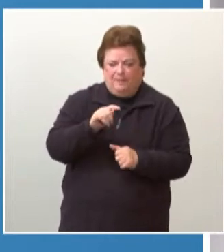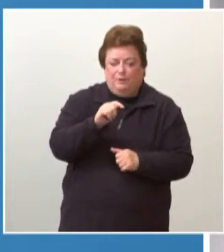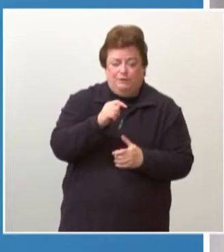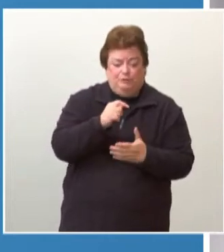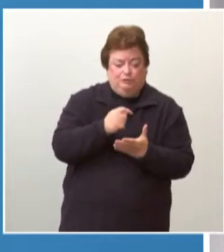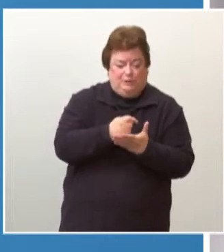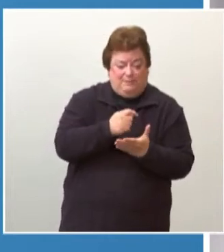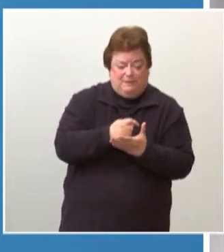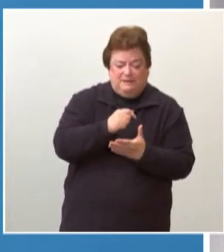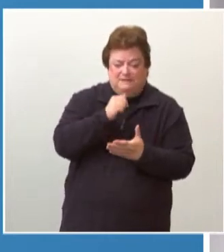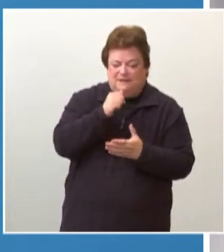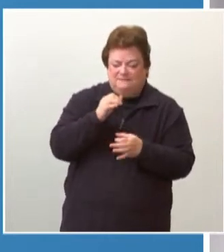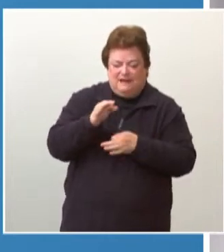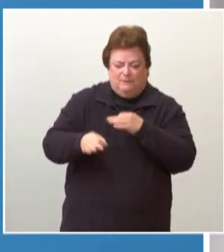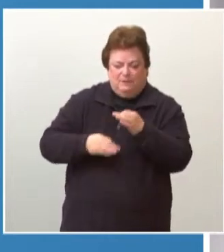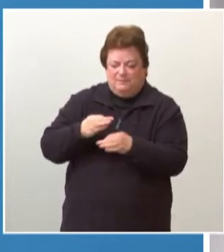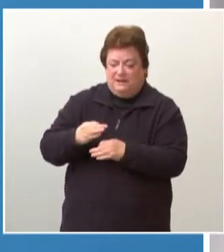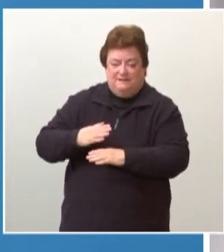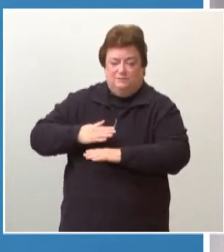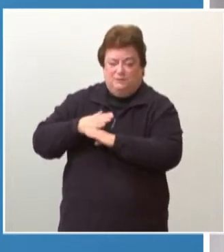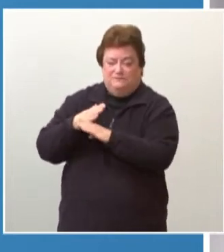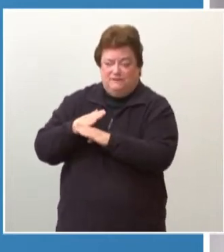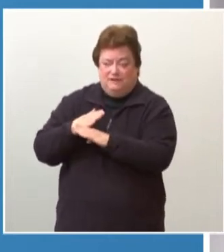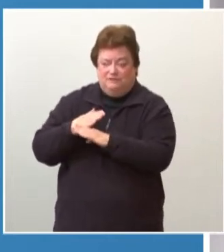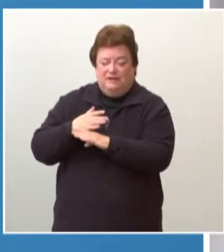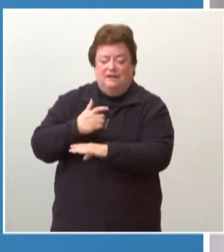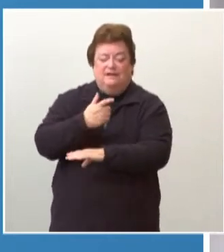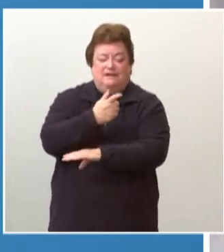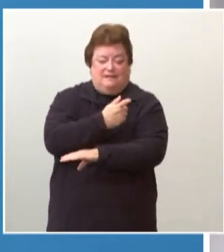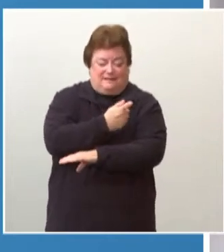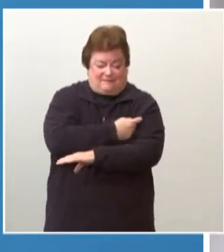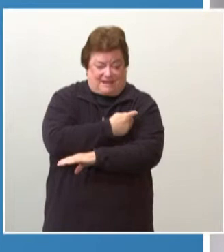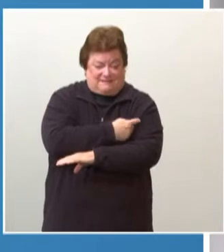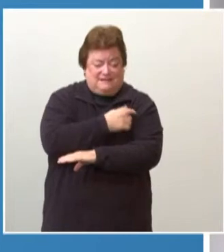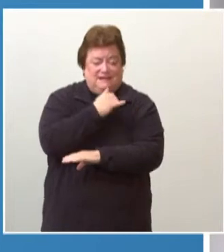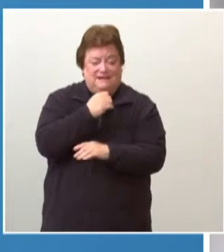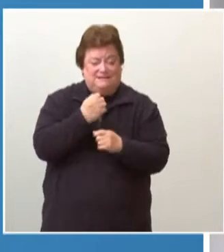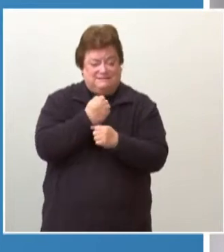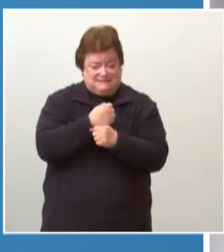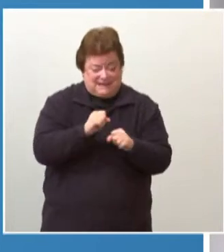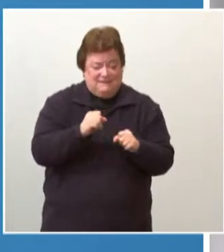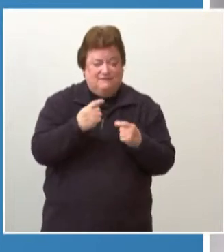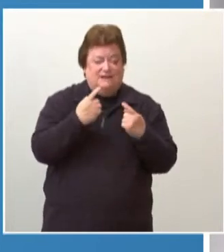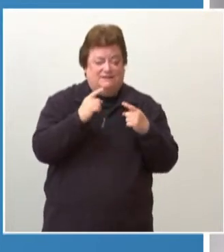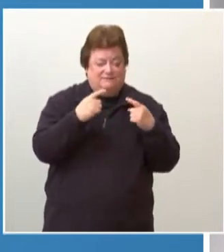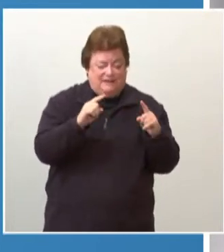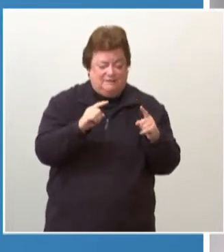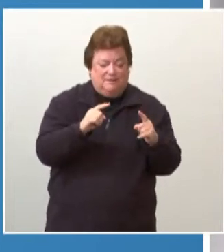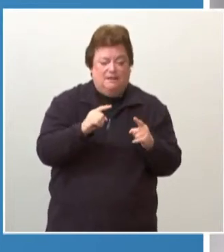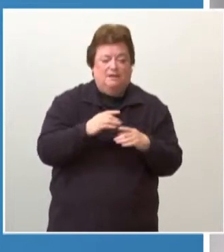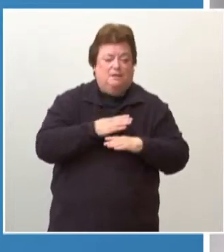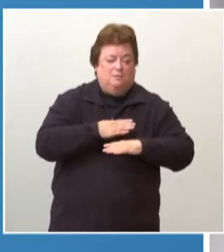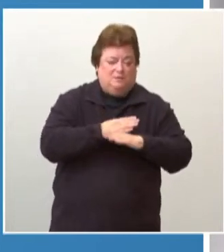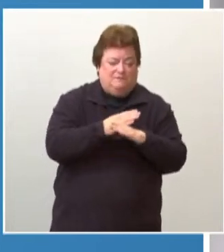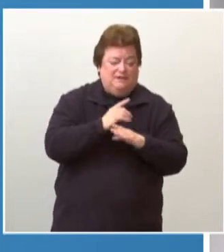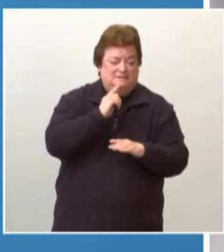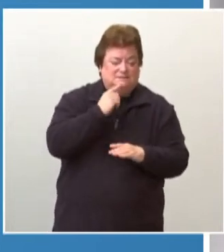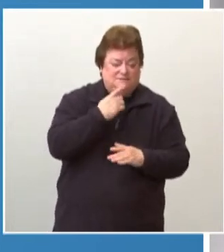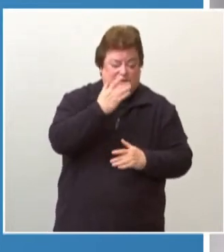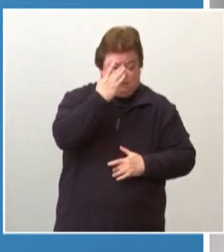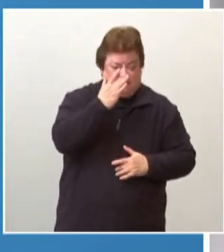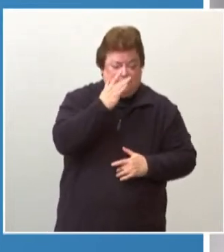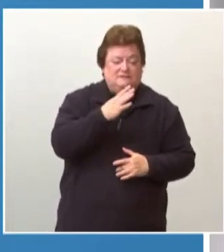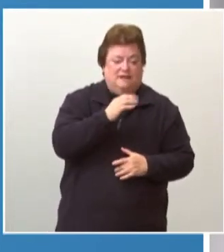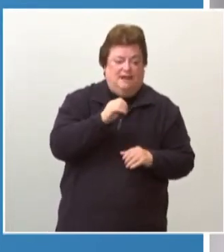of prevention. COVID-19 vaccines are safe and effective. They help prevent severe illness and save